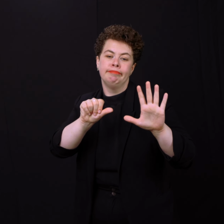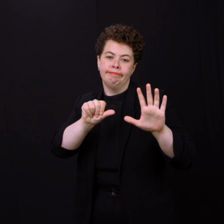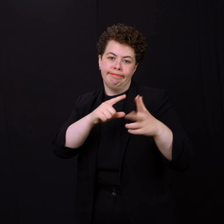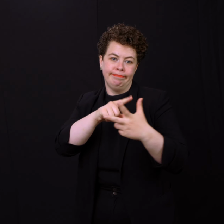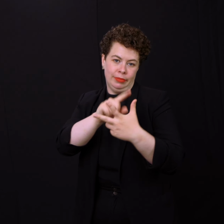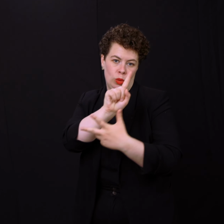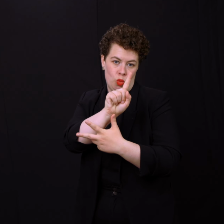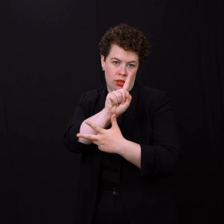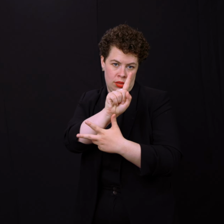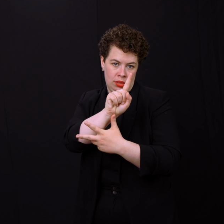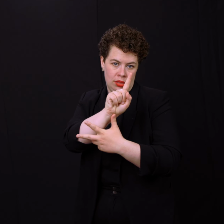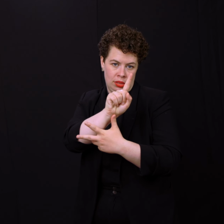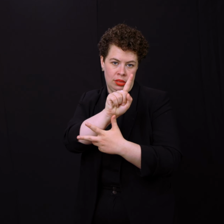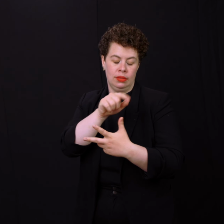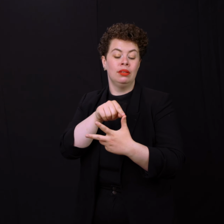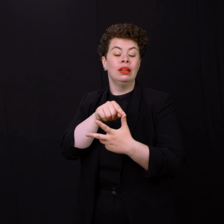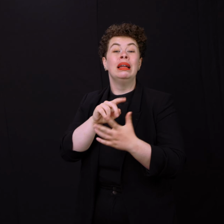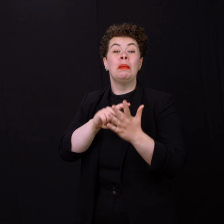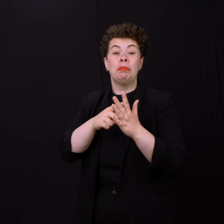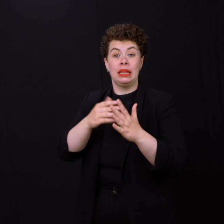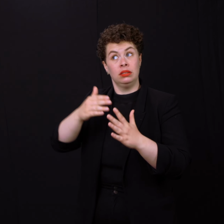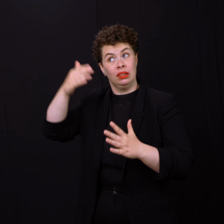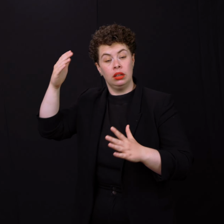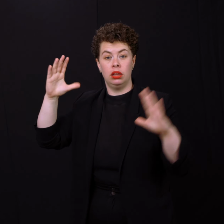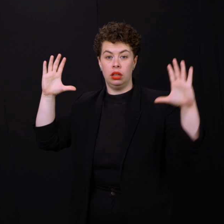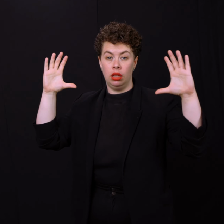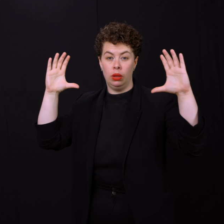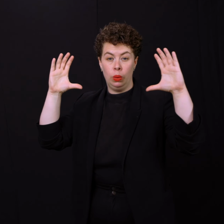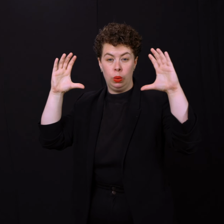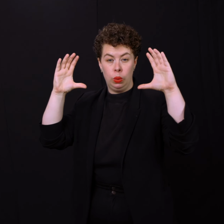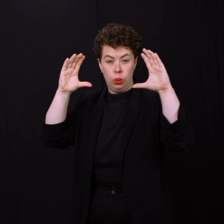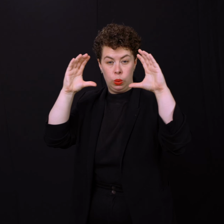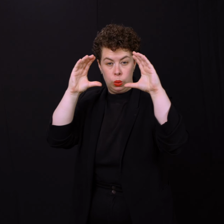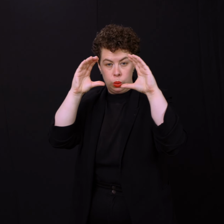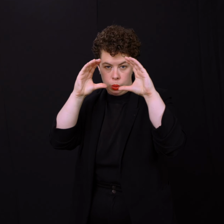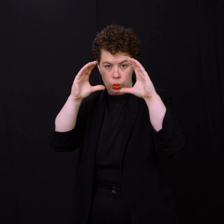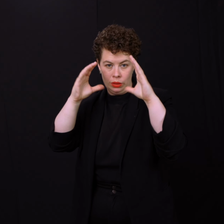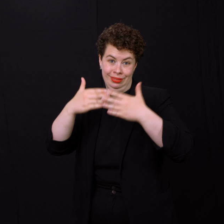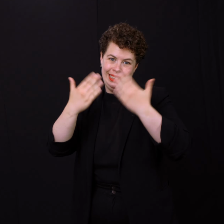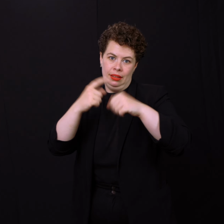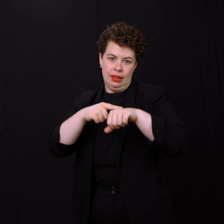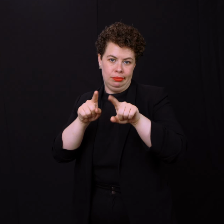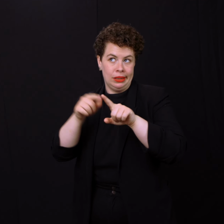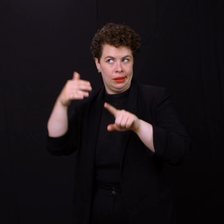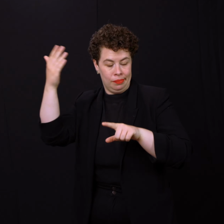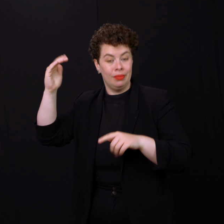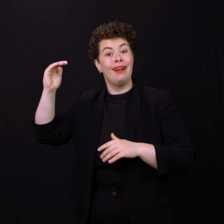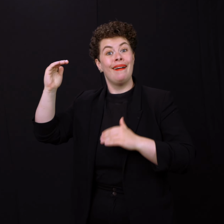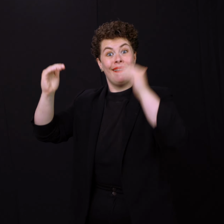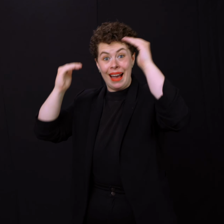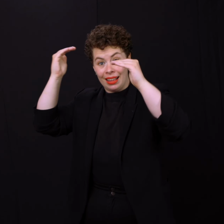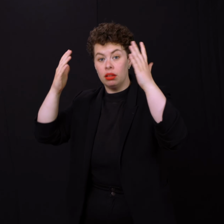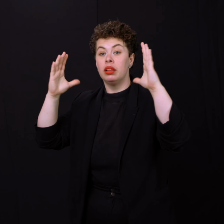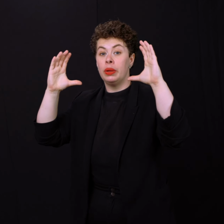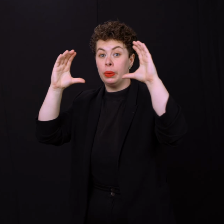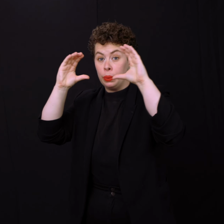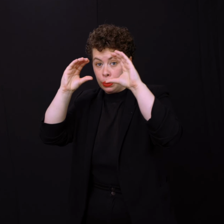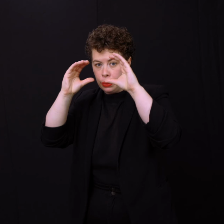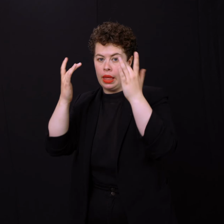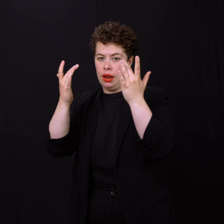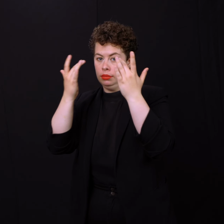then cause a constriction of their visual fields. And then in adulthood, their central vision can be